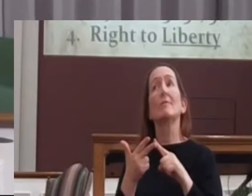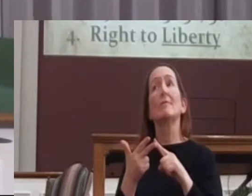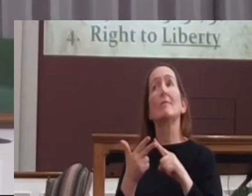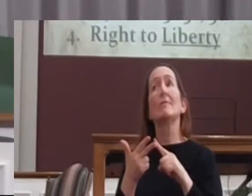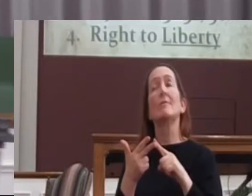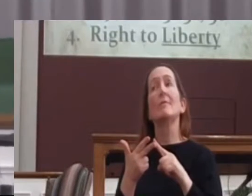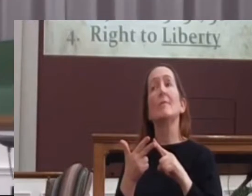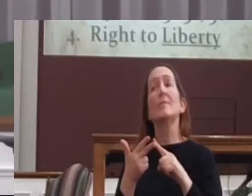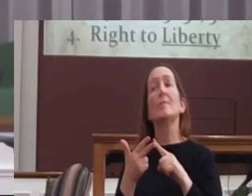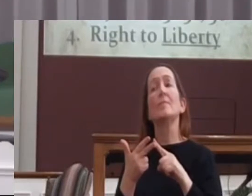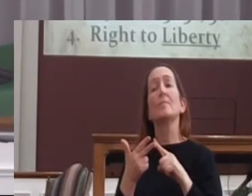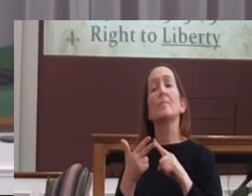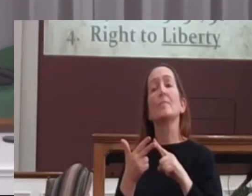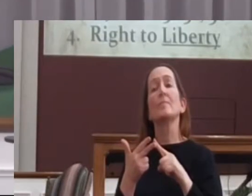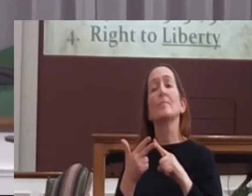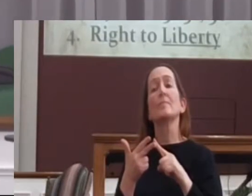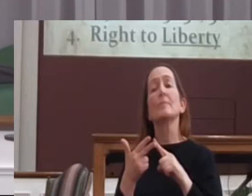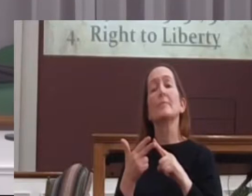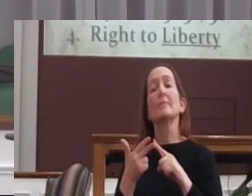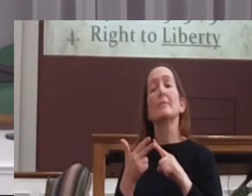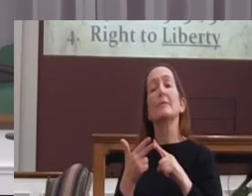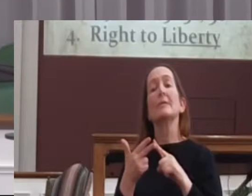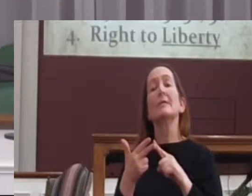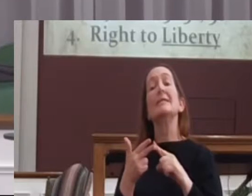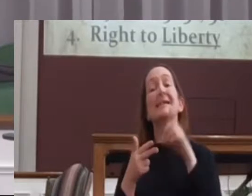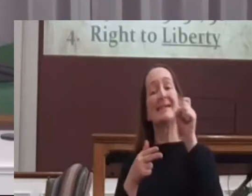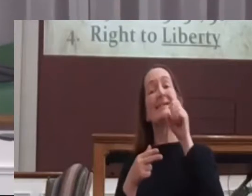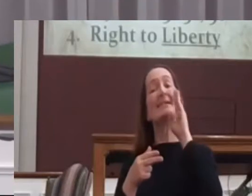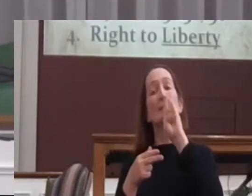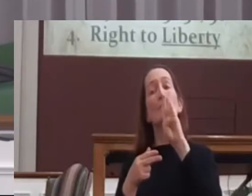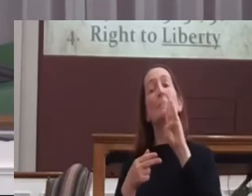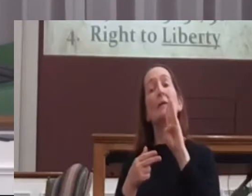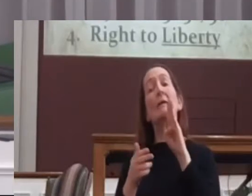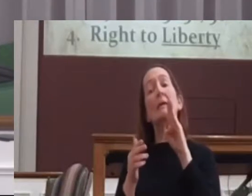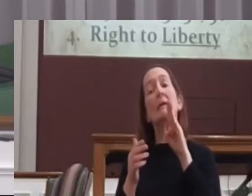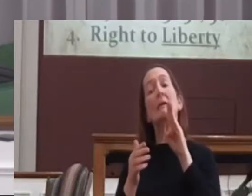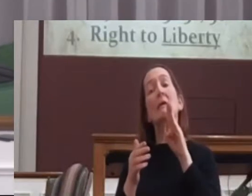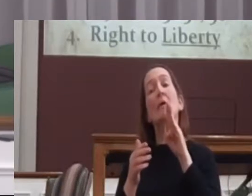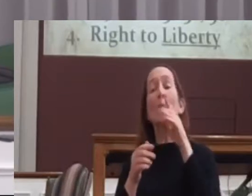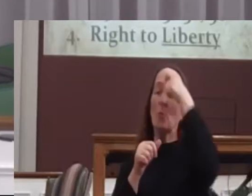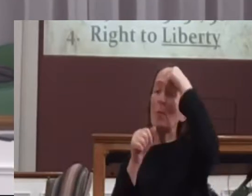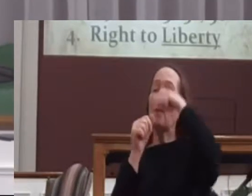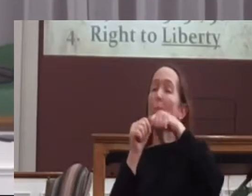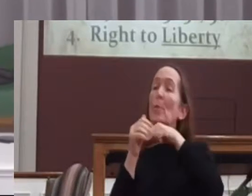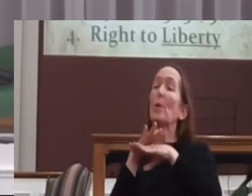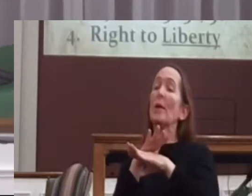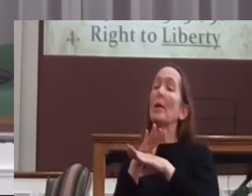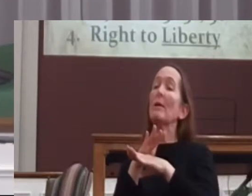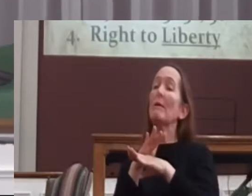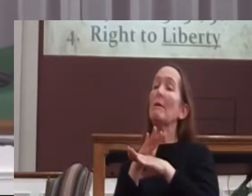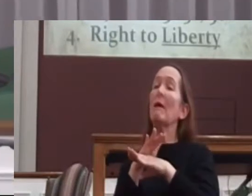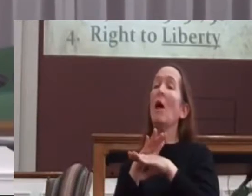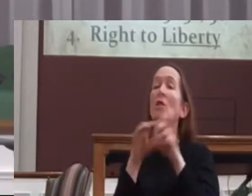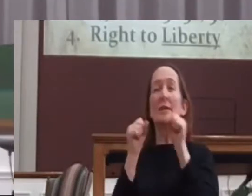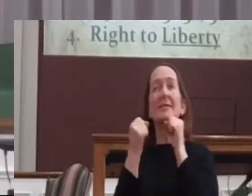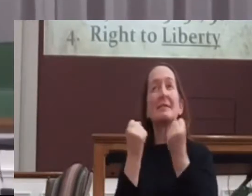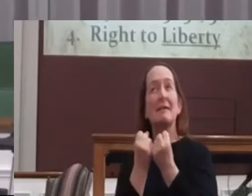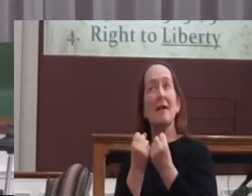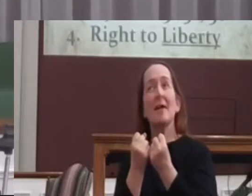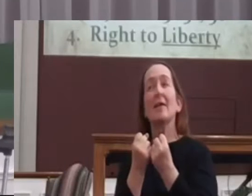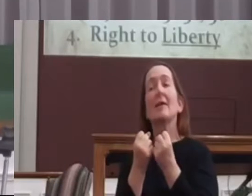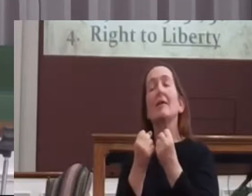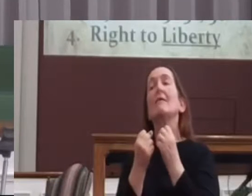They might then be considered in the structure and order of the society that we put together to place